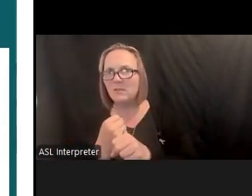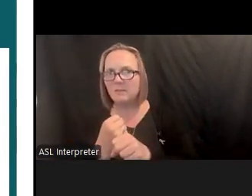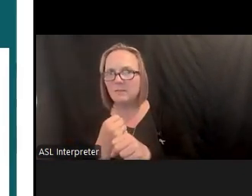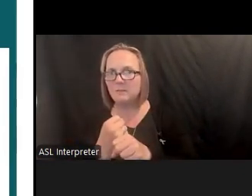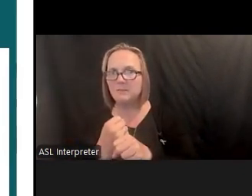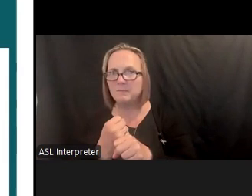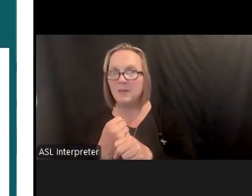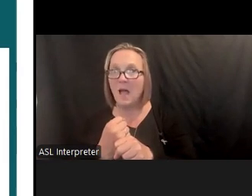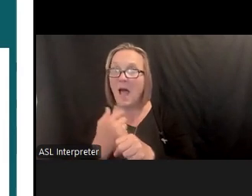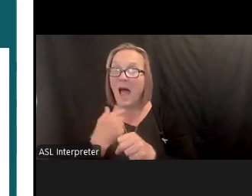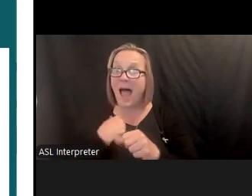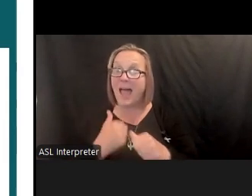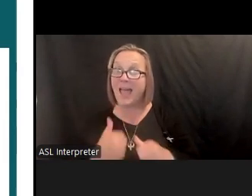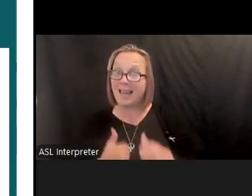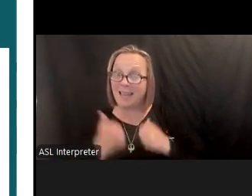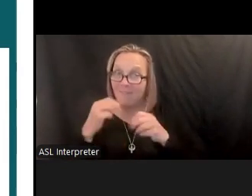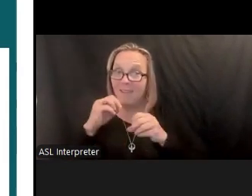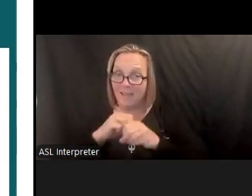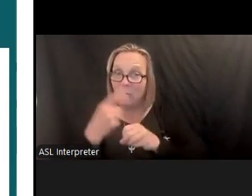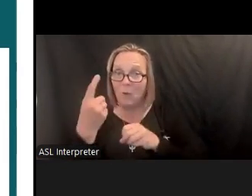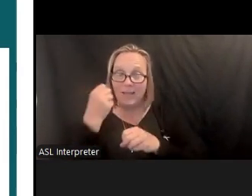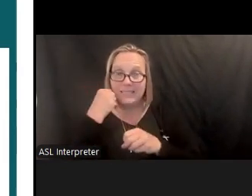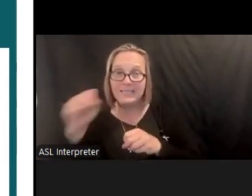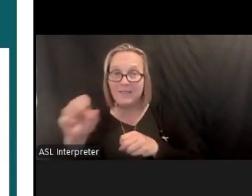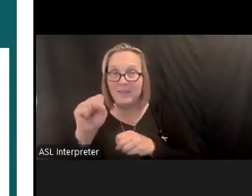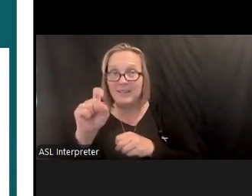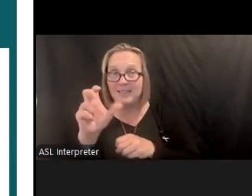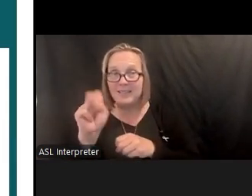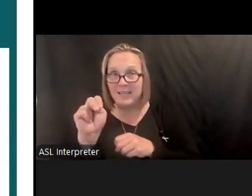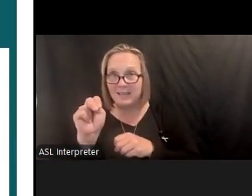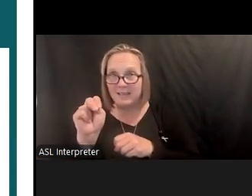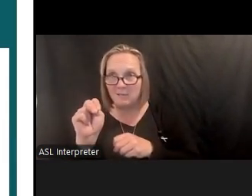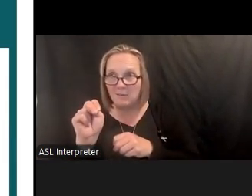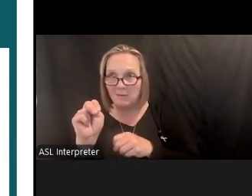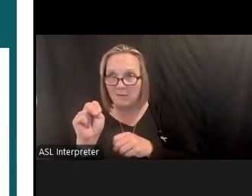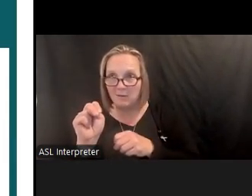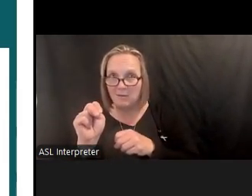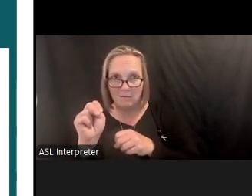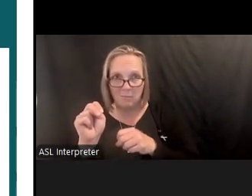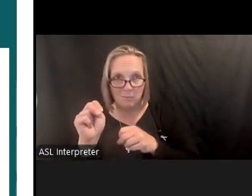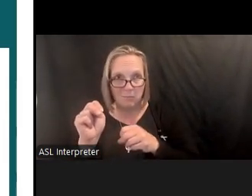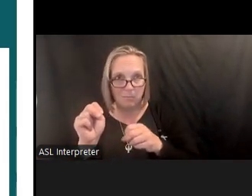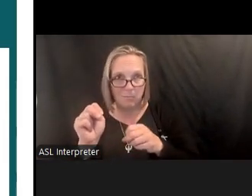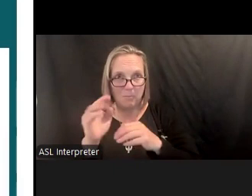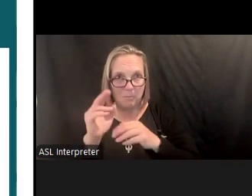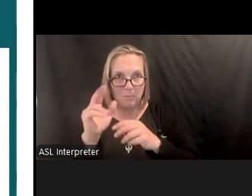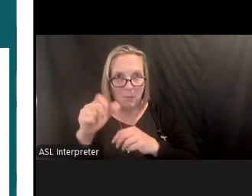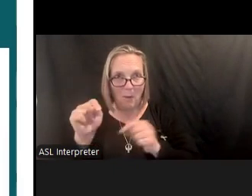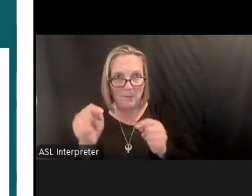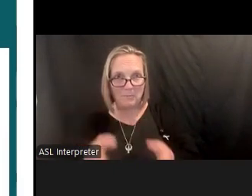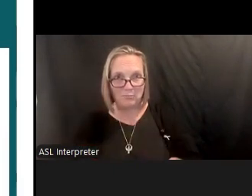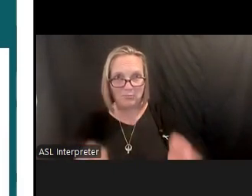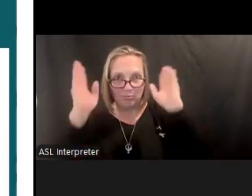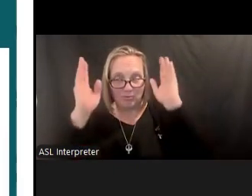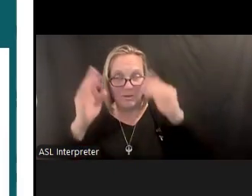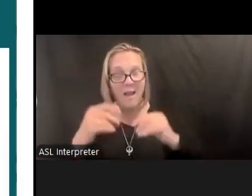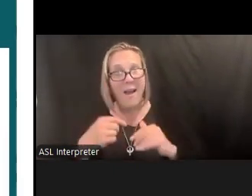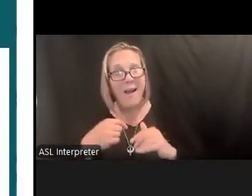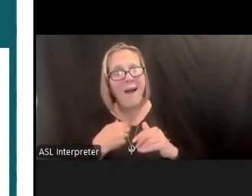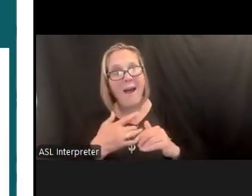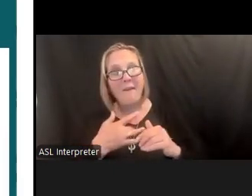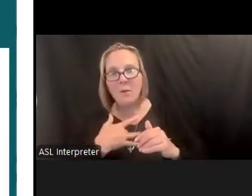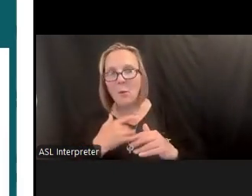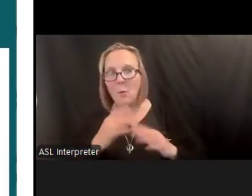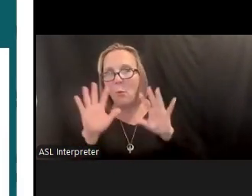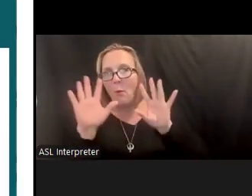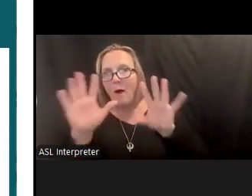of Silverstein properties. And although it's been a great opportunity for me to live in one of these properties, it